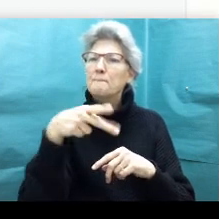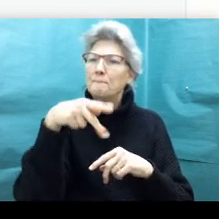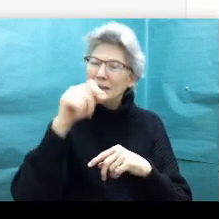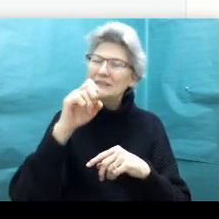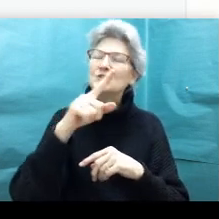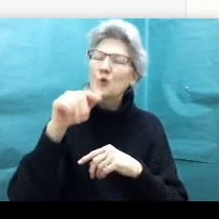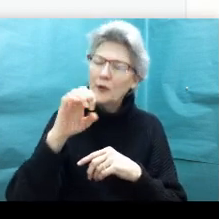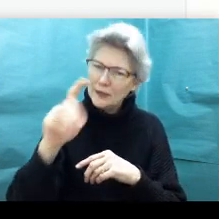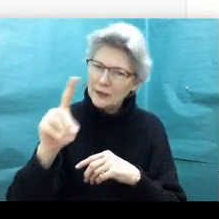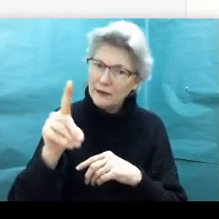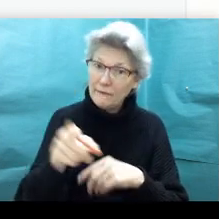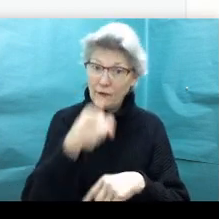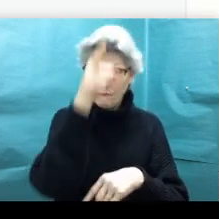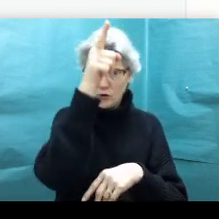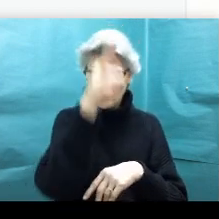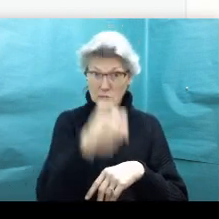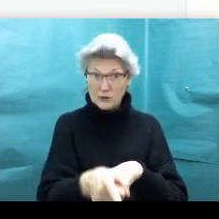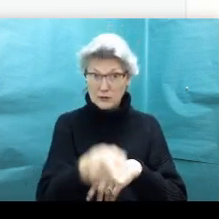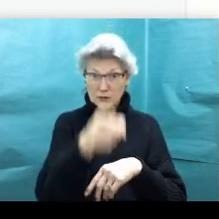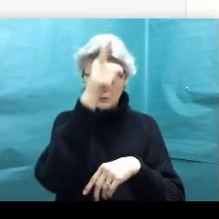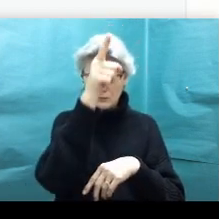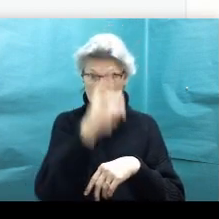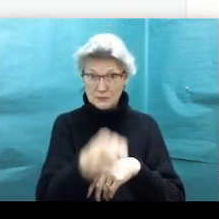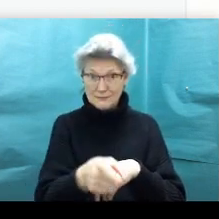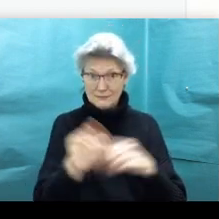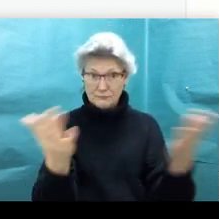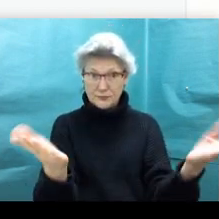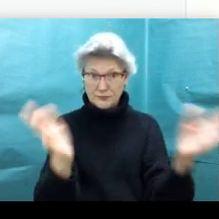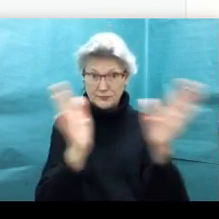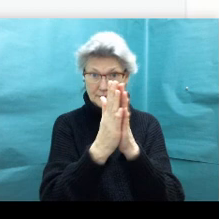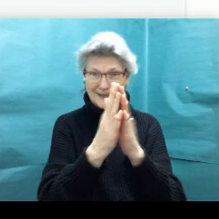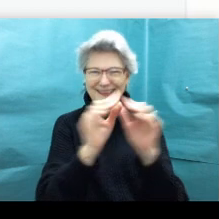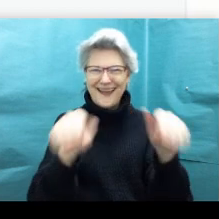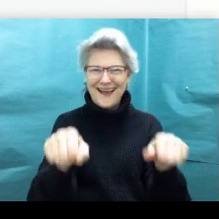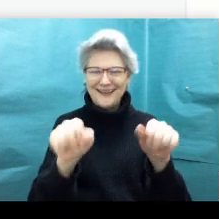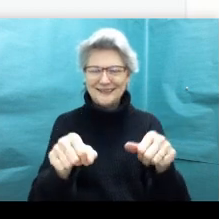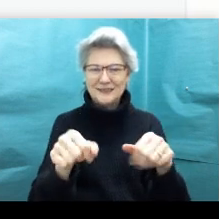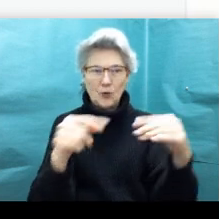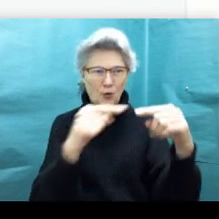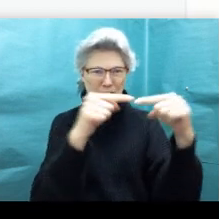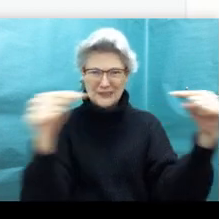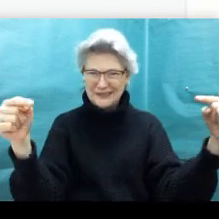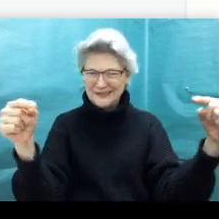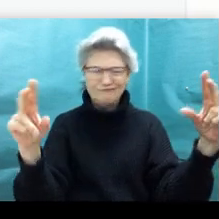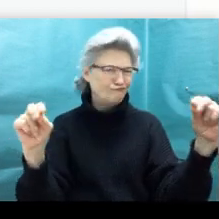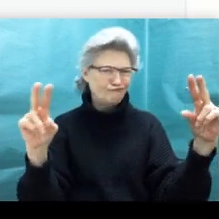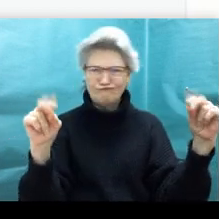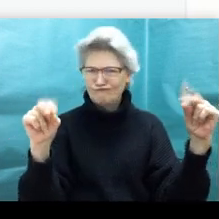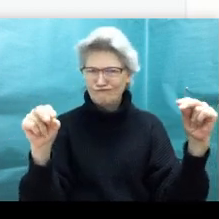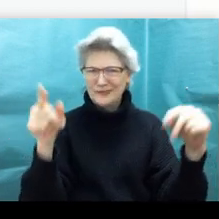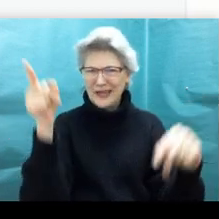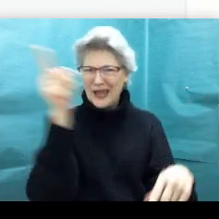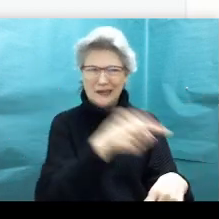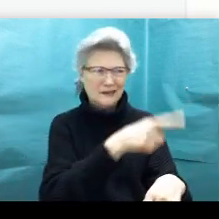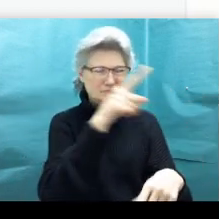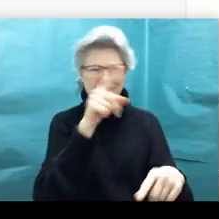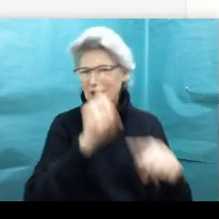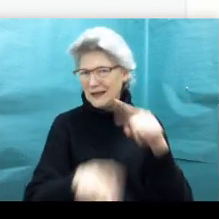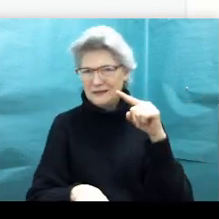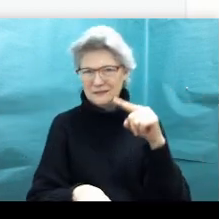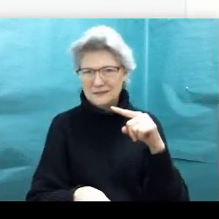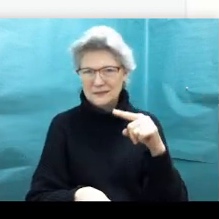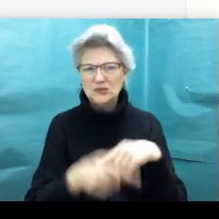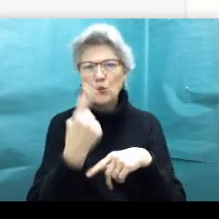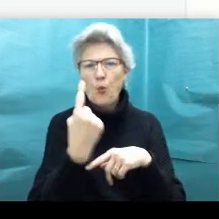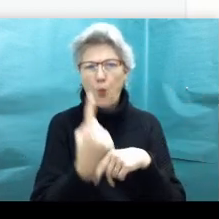if I did a vertical, I see that that would work. Horizontal wouldn't and diagonals wouldn't. So that's